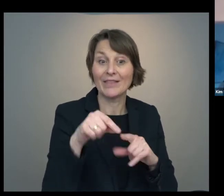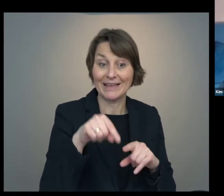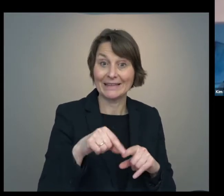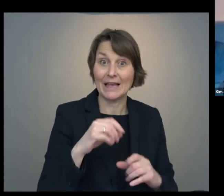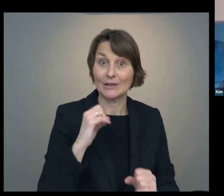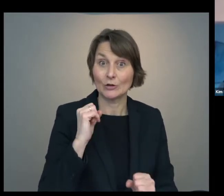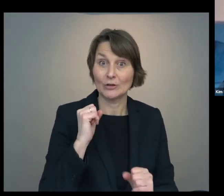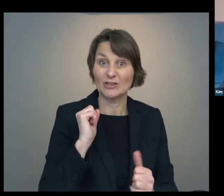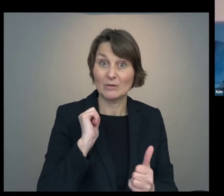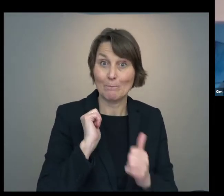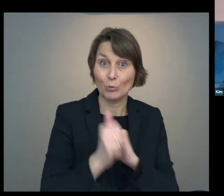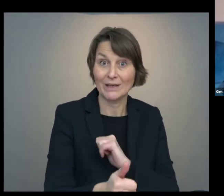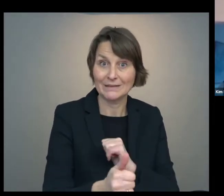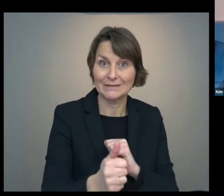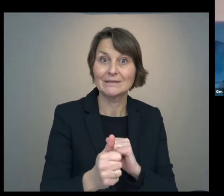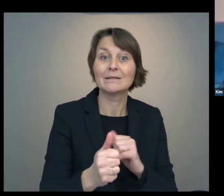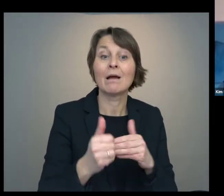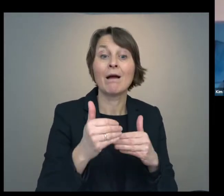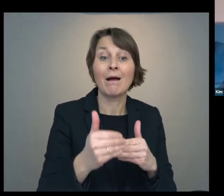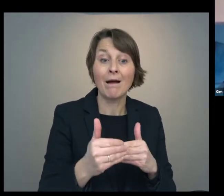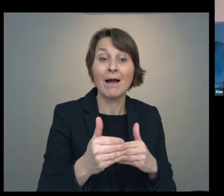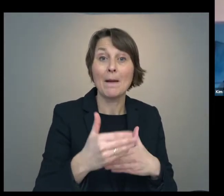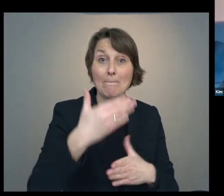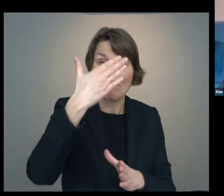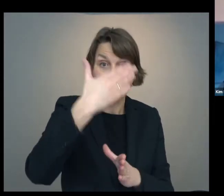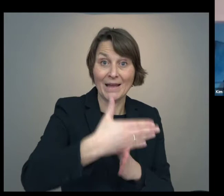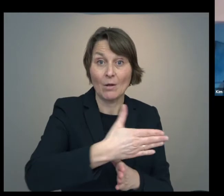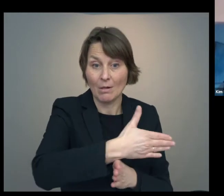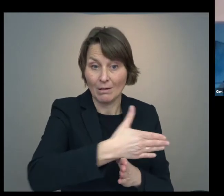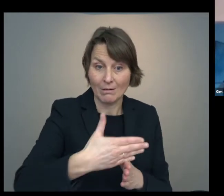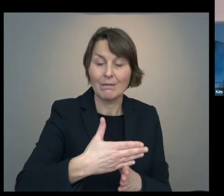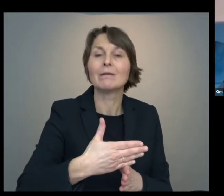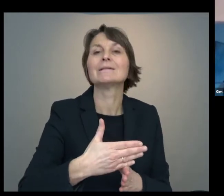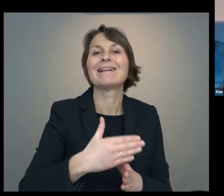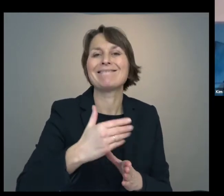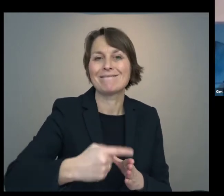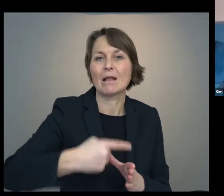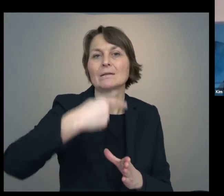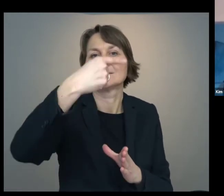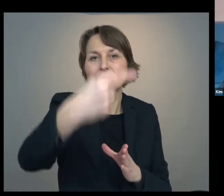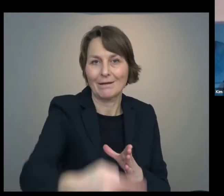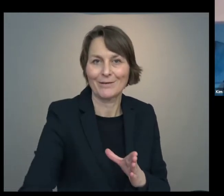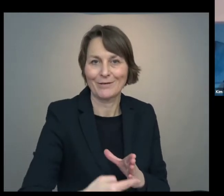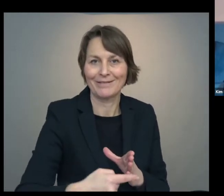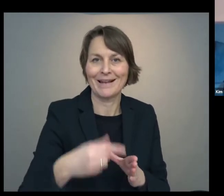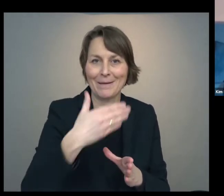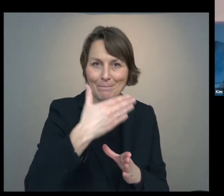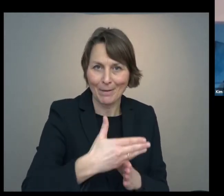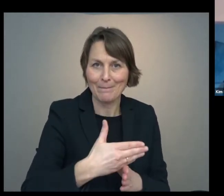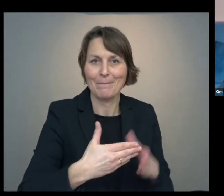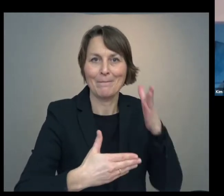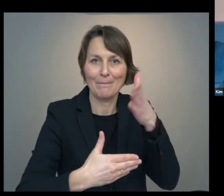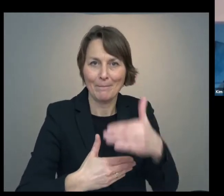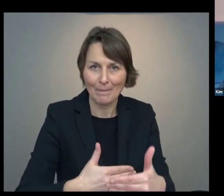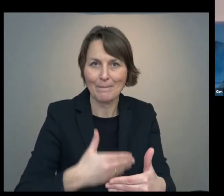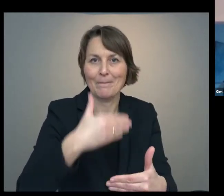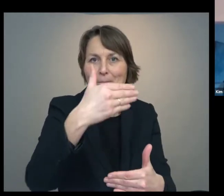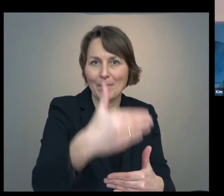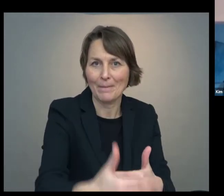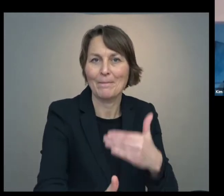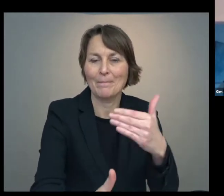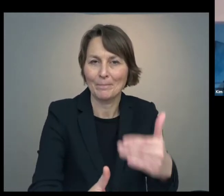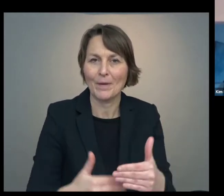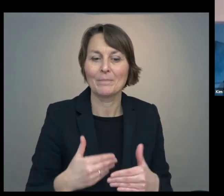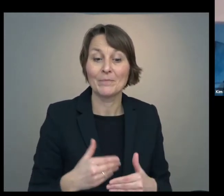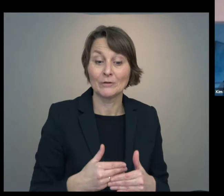of the sprint, we actually start working on the next release for the next cycle, because the rest of that the